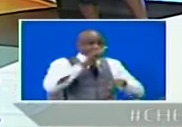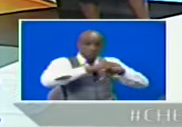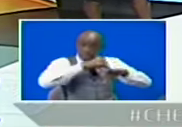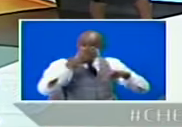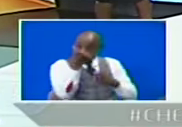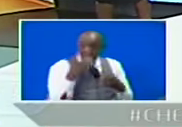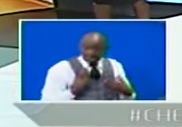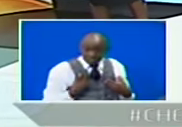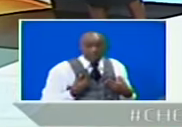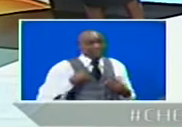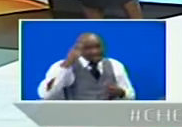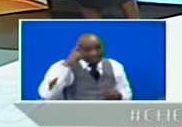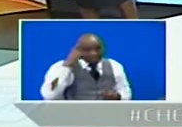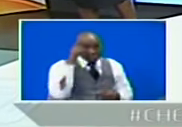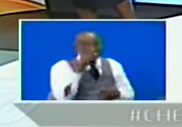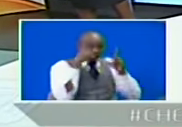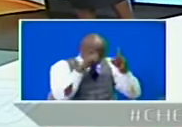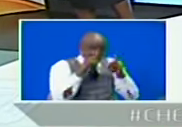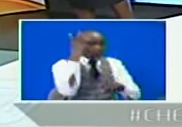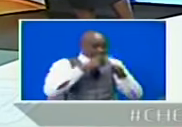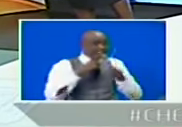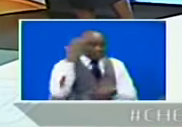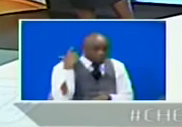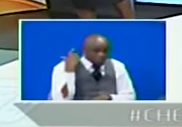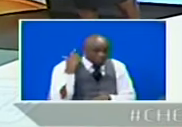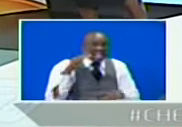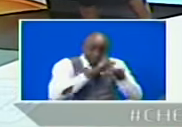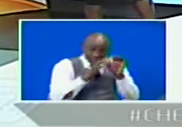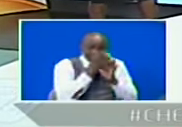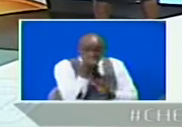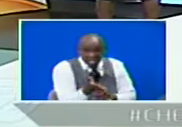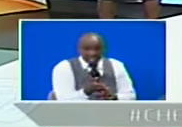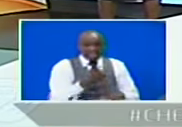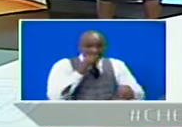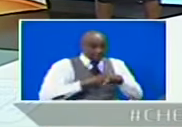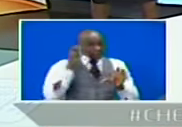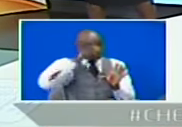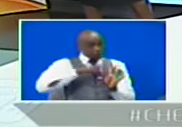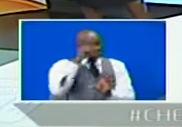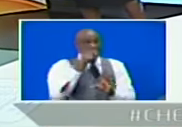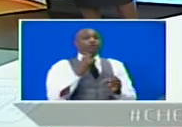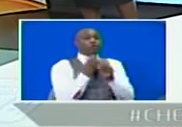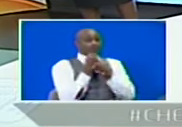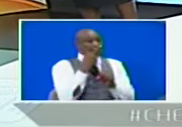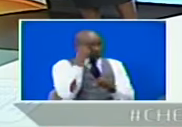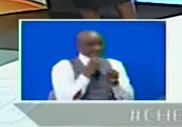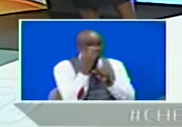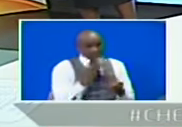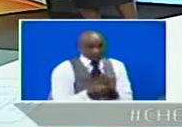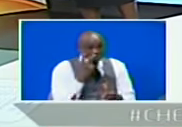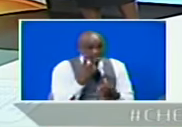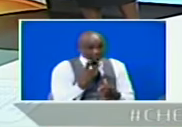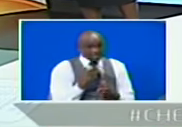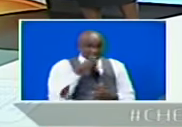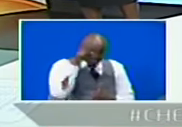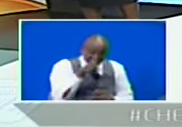page. I remember this photo shoot, it was 4 years ago, and everything else. I mean, this was when I joined KTN in November 2012. This